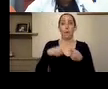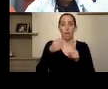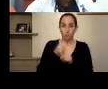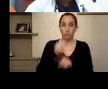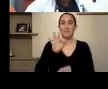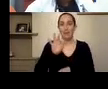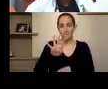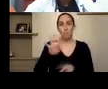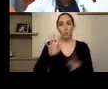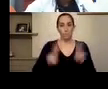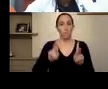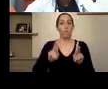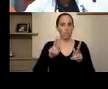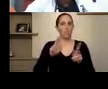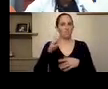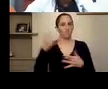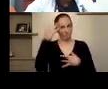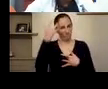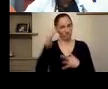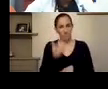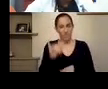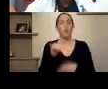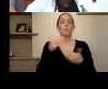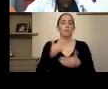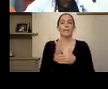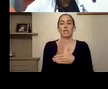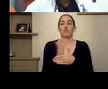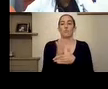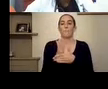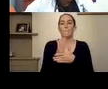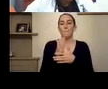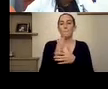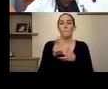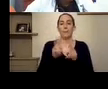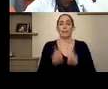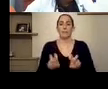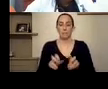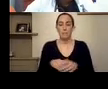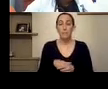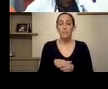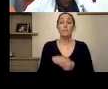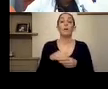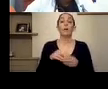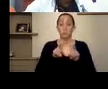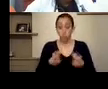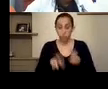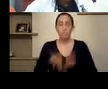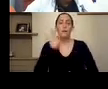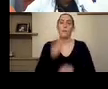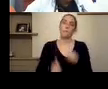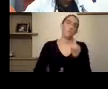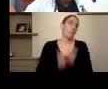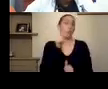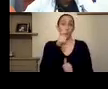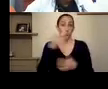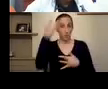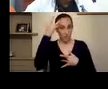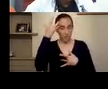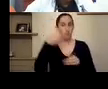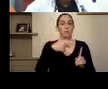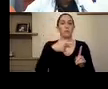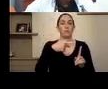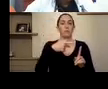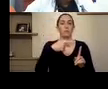interim analysis, and then in their interim analysis, they found that the vast majority of the illnesses were in the placebo arm, and there were only a